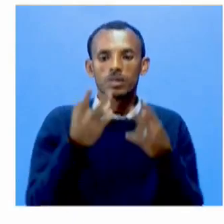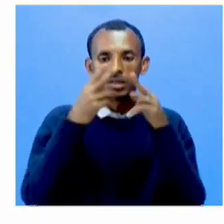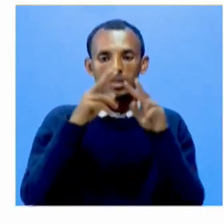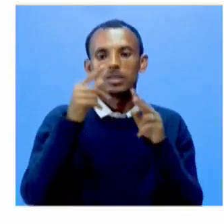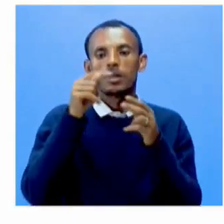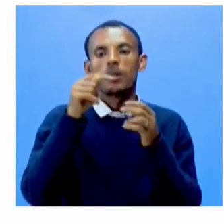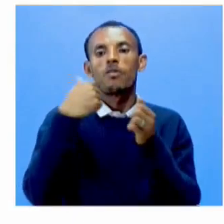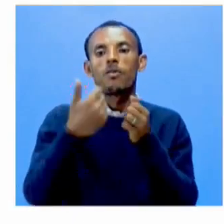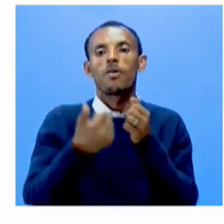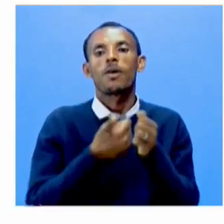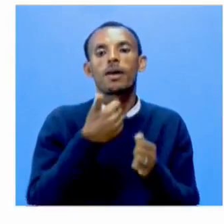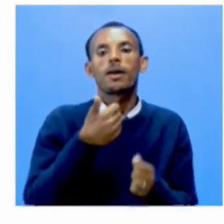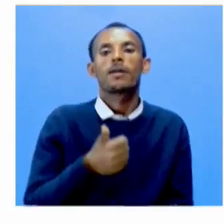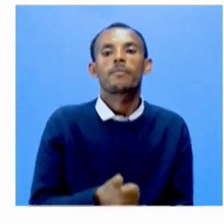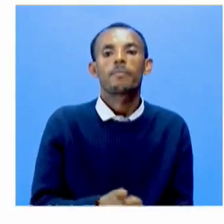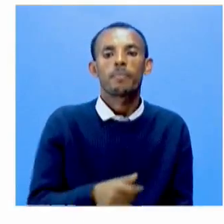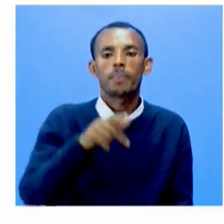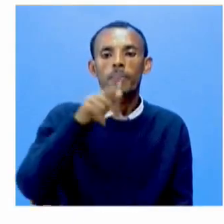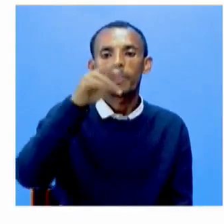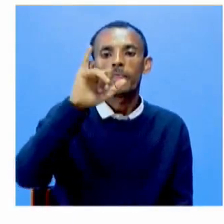following kite.